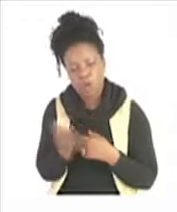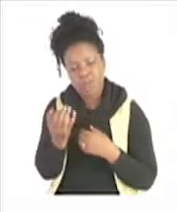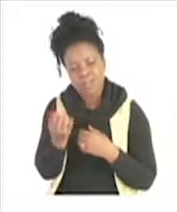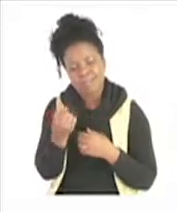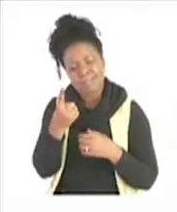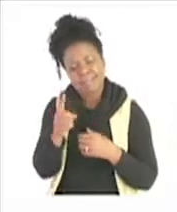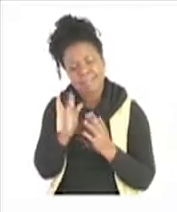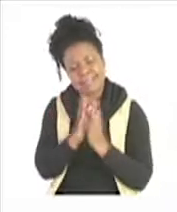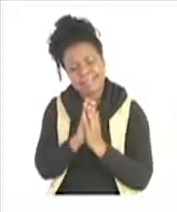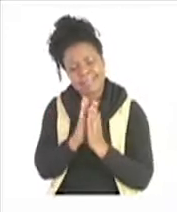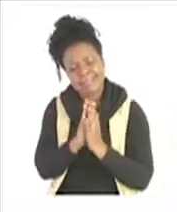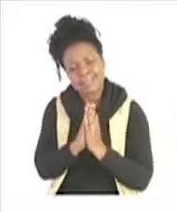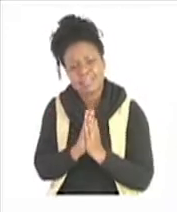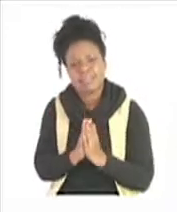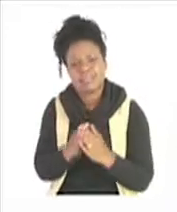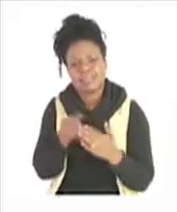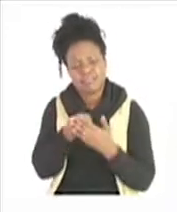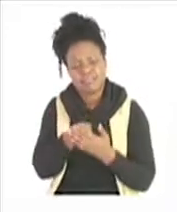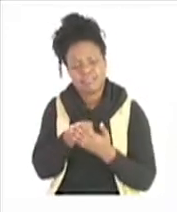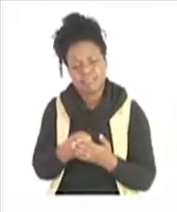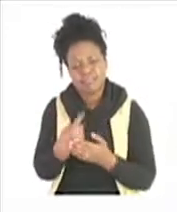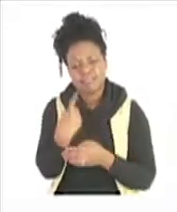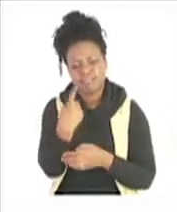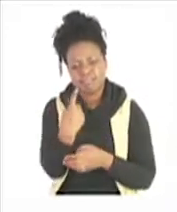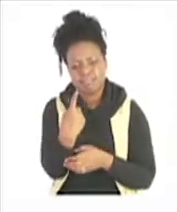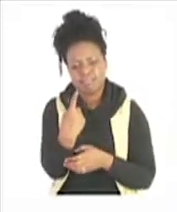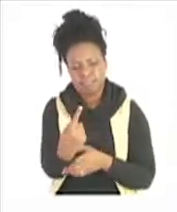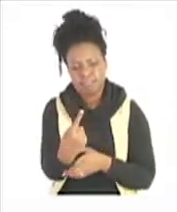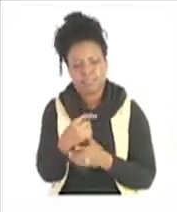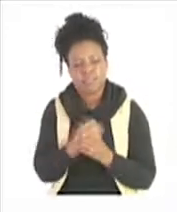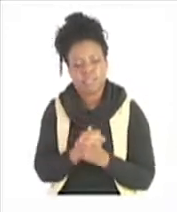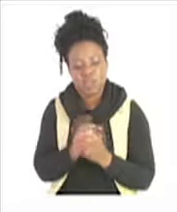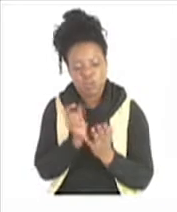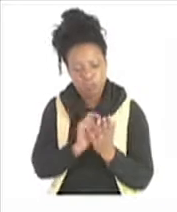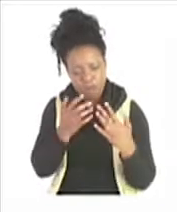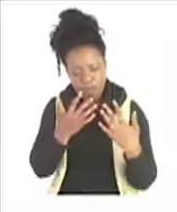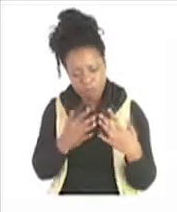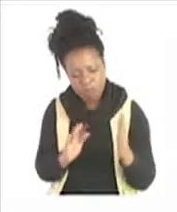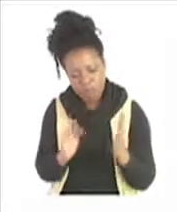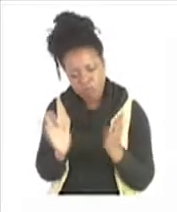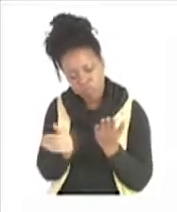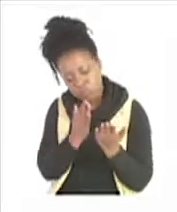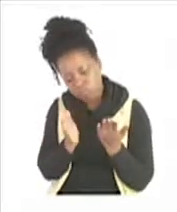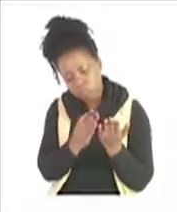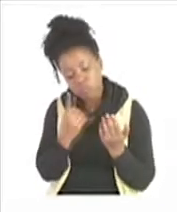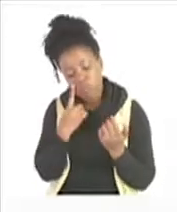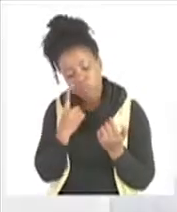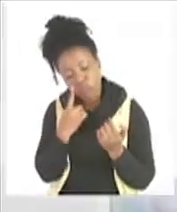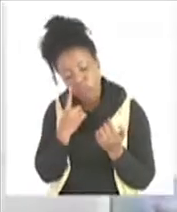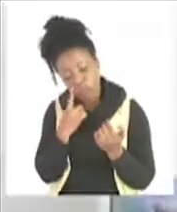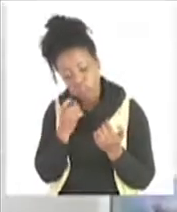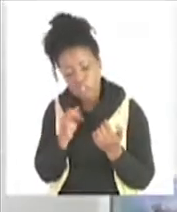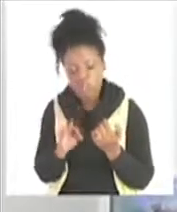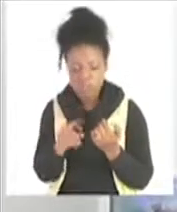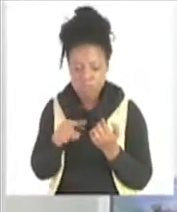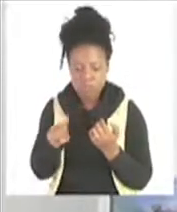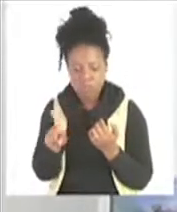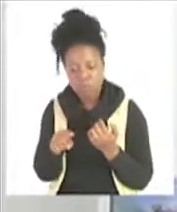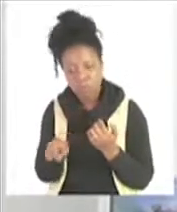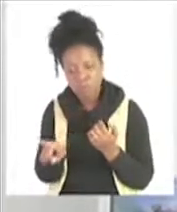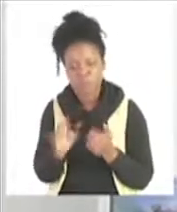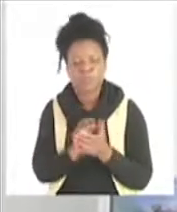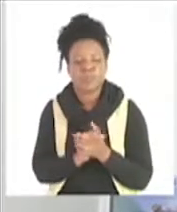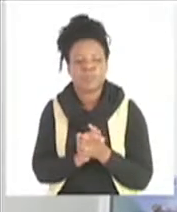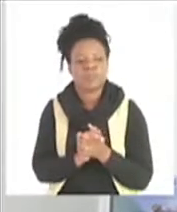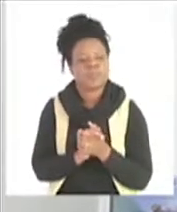sums before you look at the memo. And that brings us to the end of our class. But before